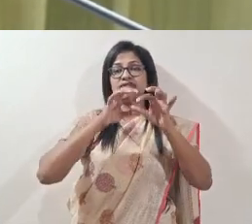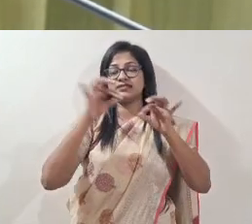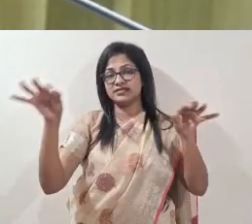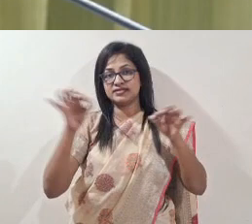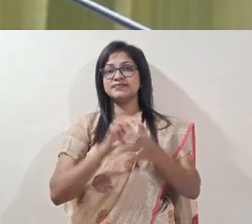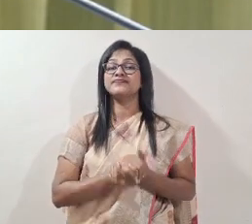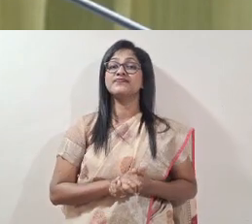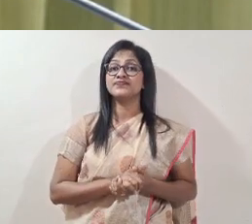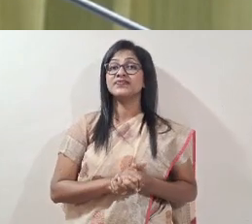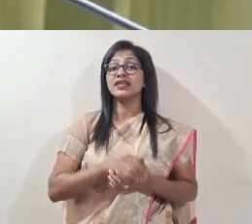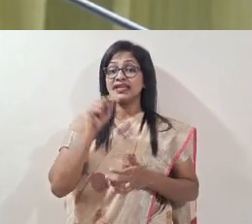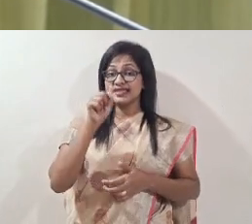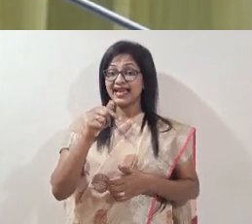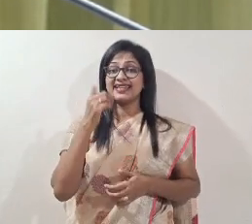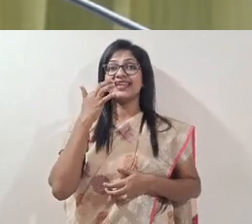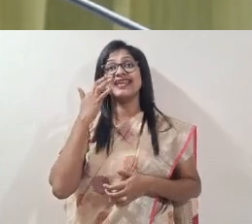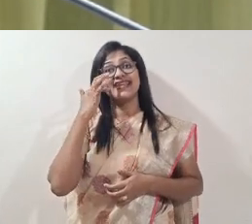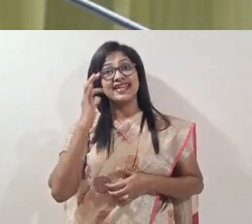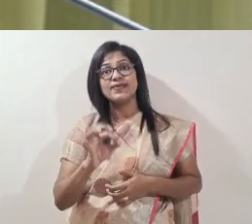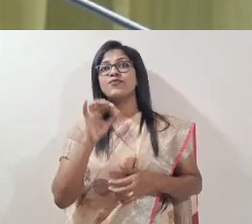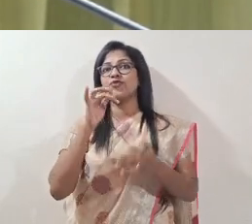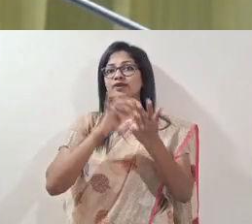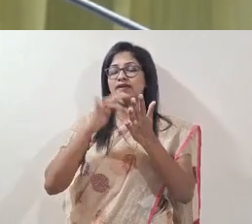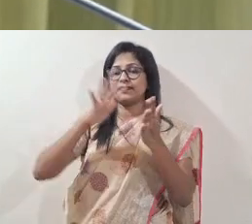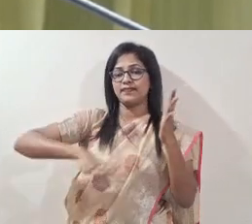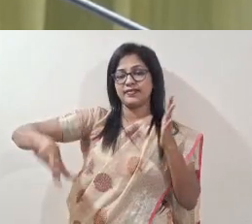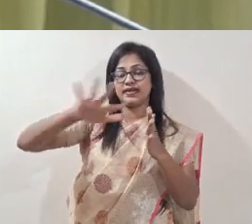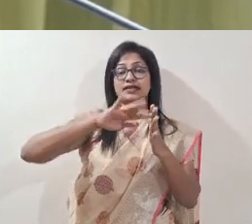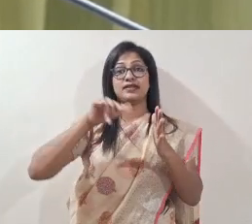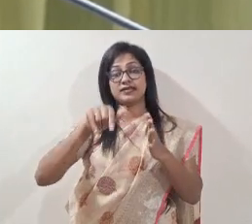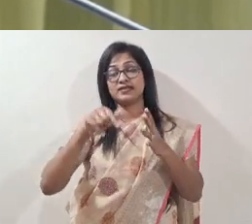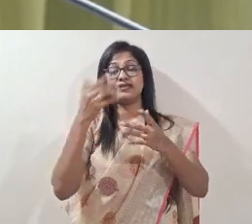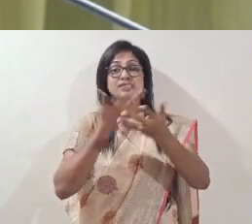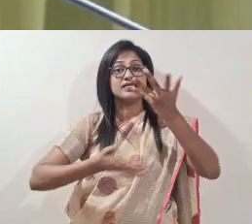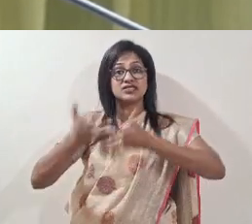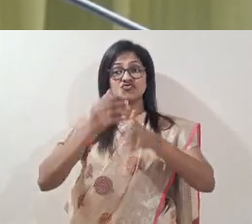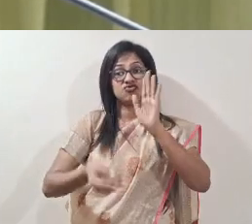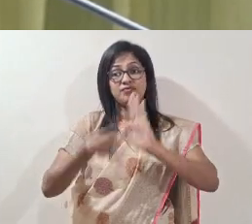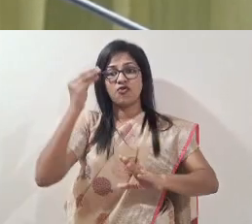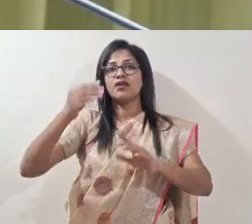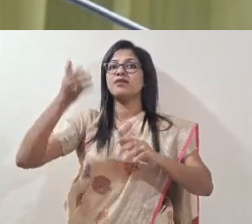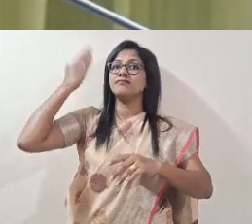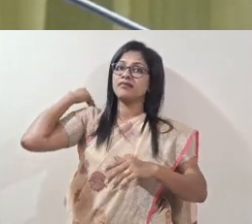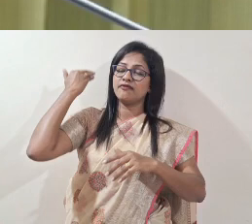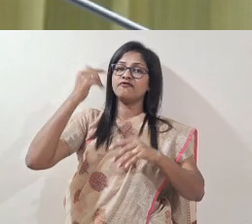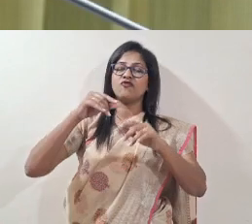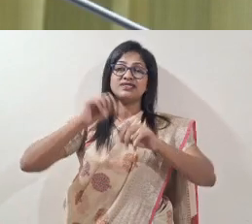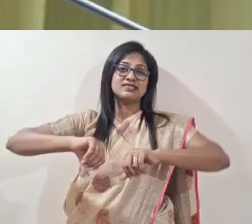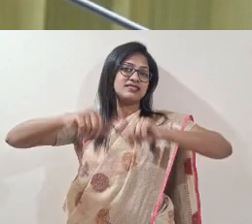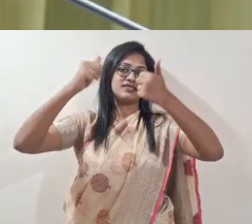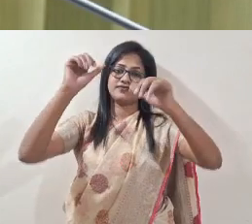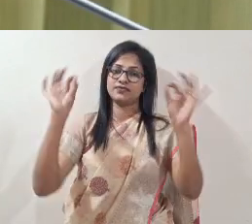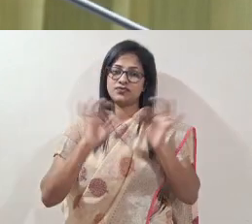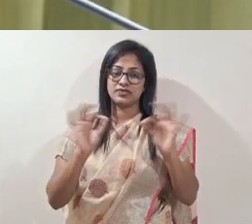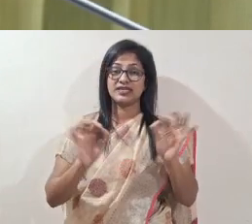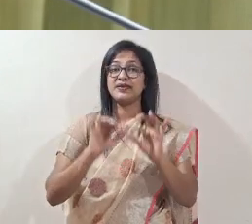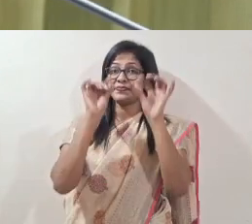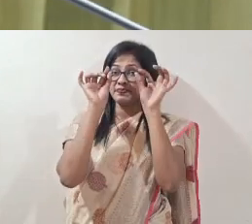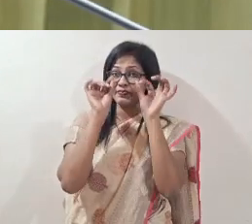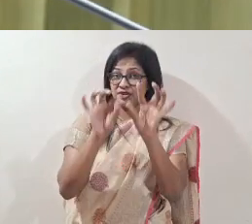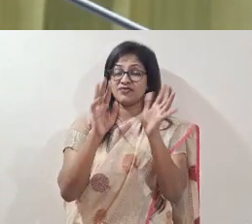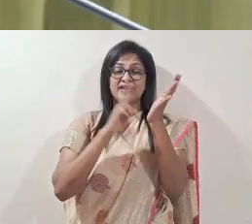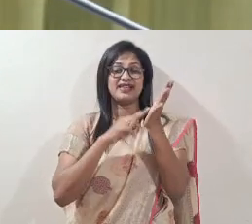of discussions. We have not been very successful bringing the particular NMT bicycle in the design